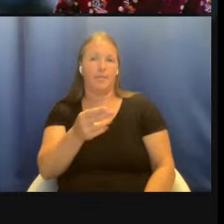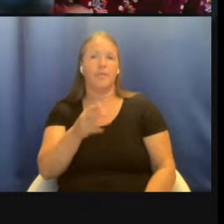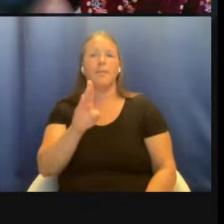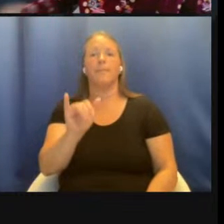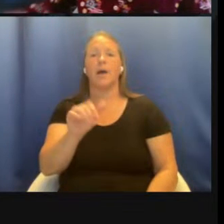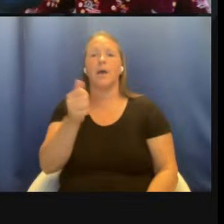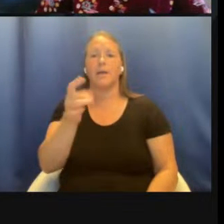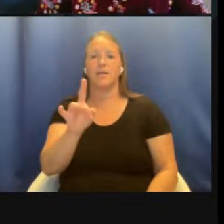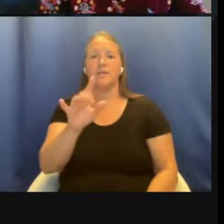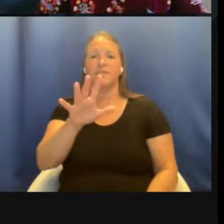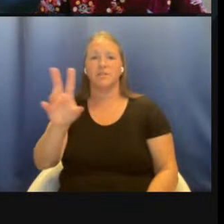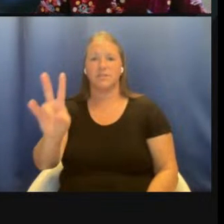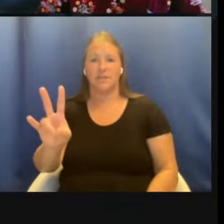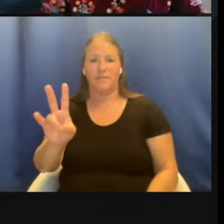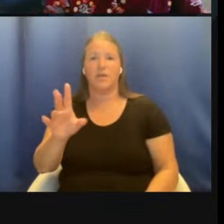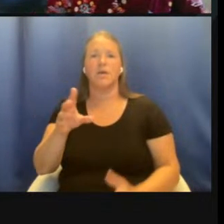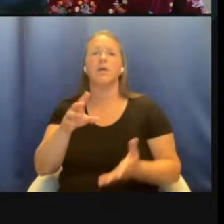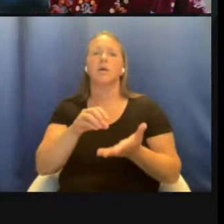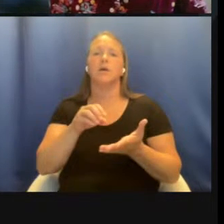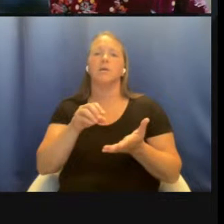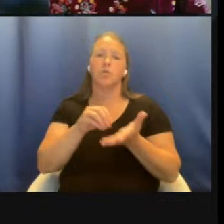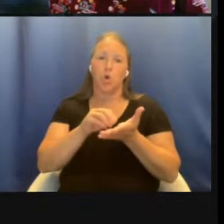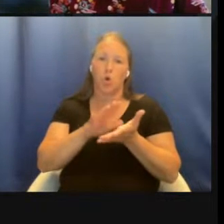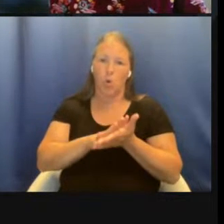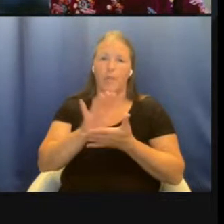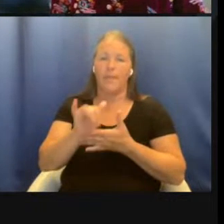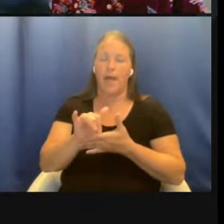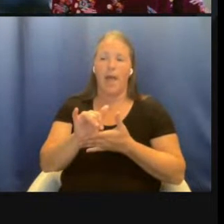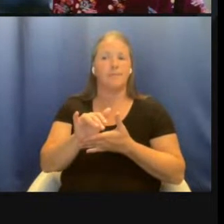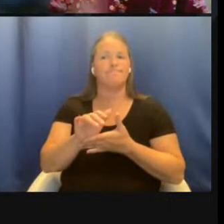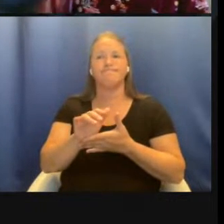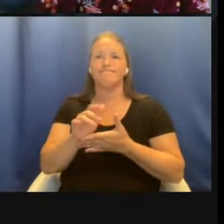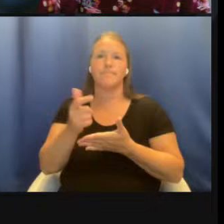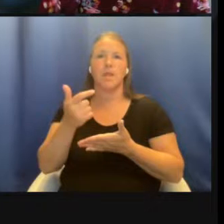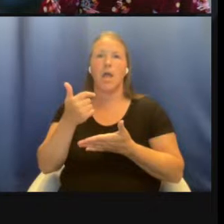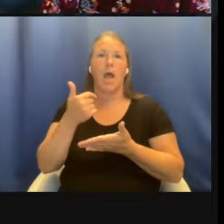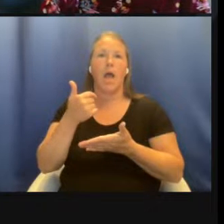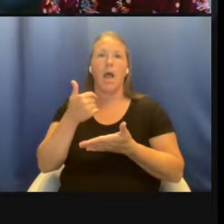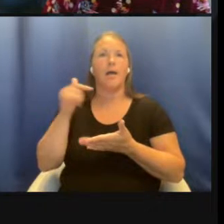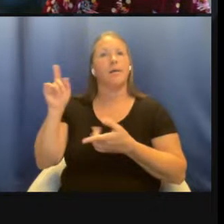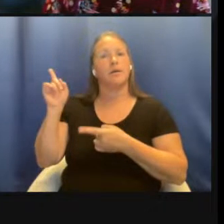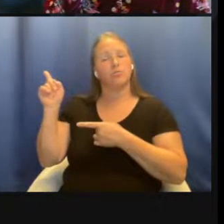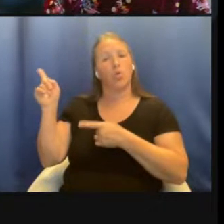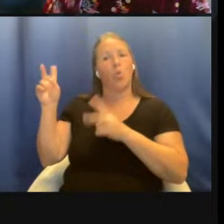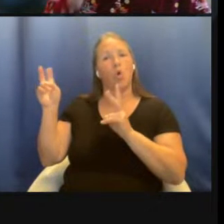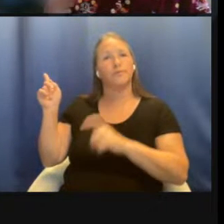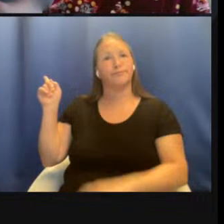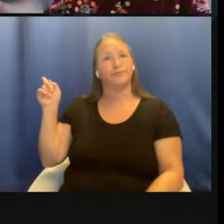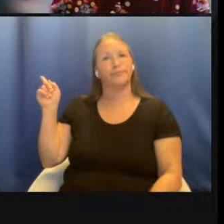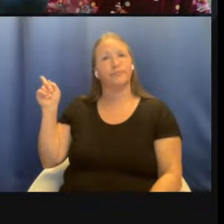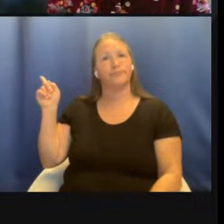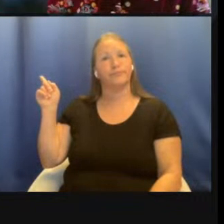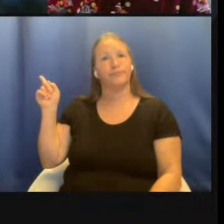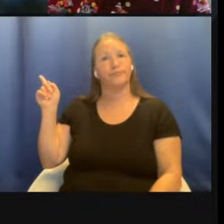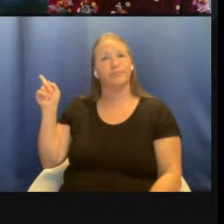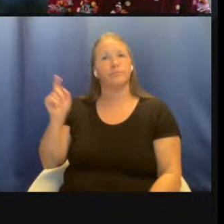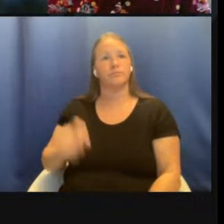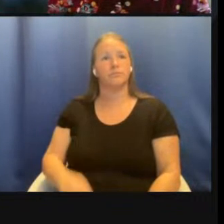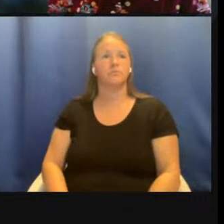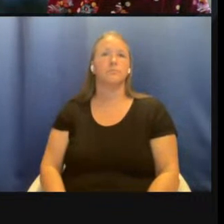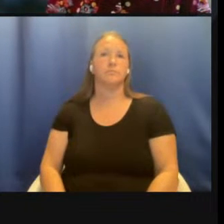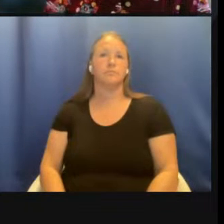the more I am knocked about, the higher I bound. And she reflects on a life that, despite this broken